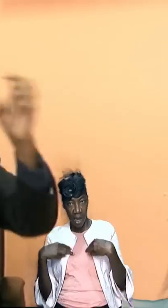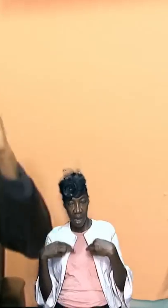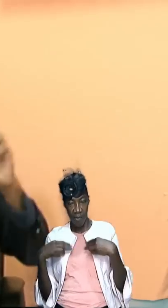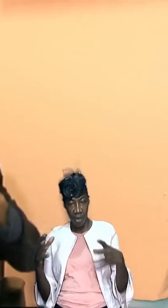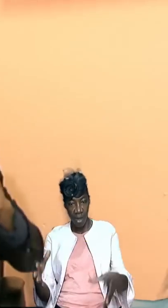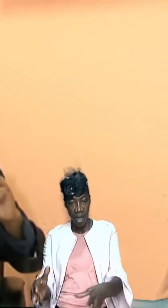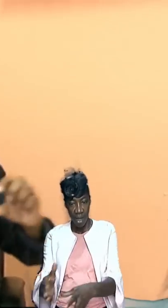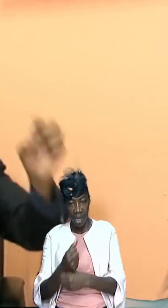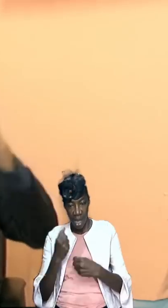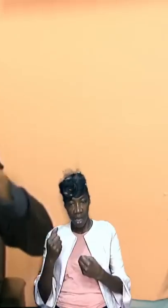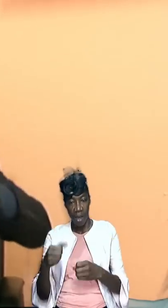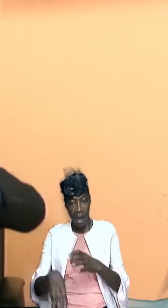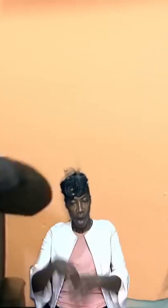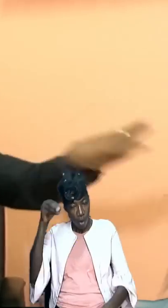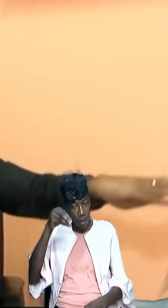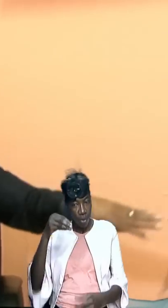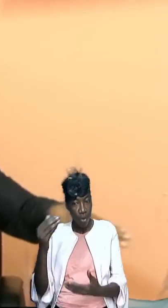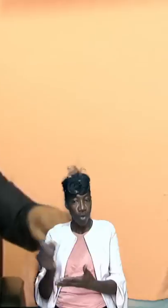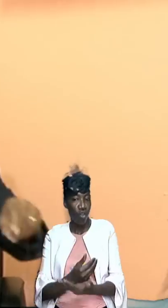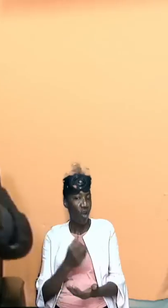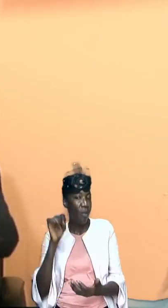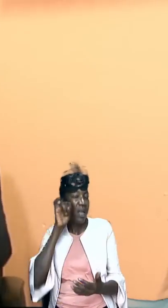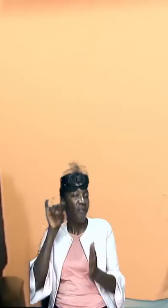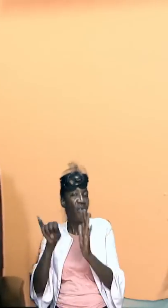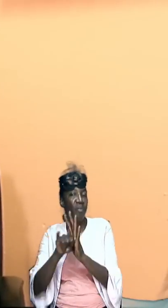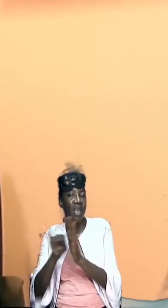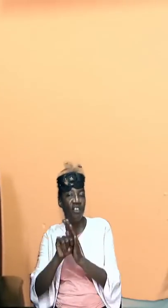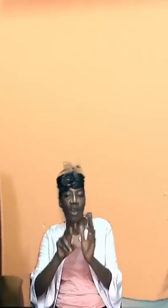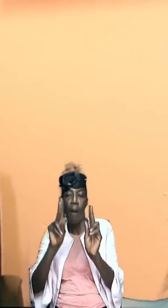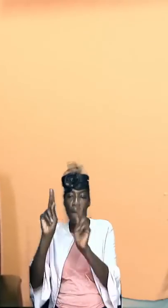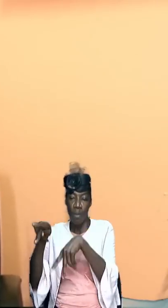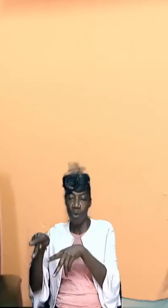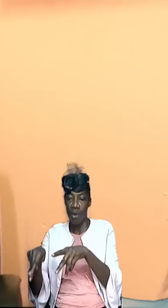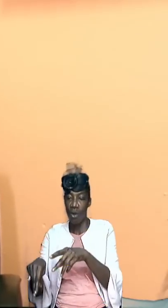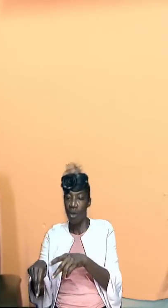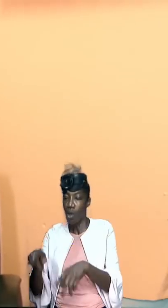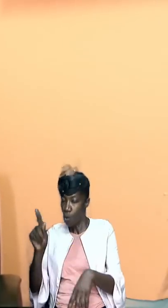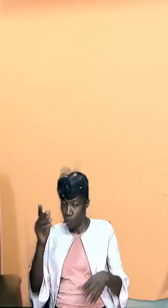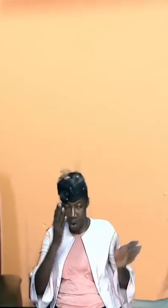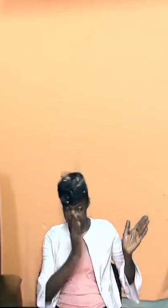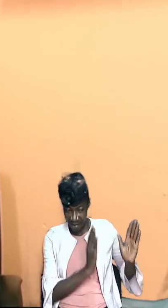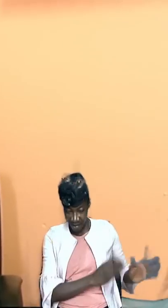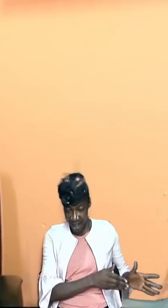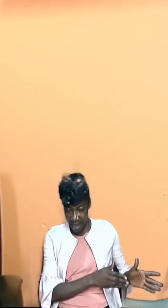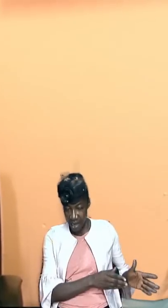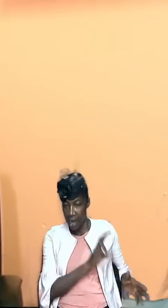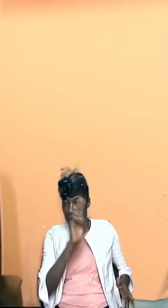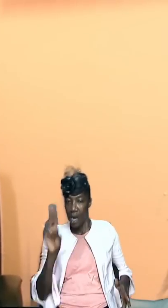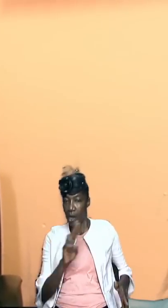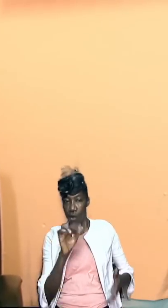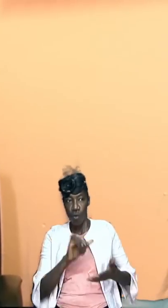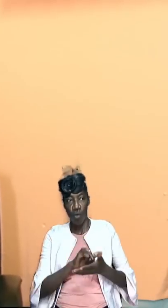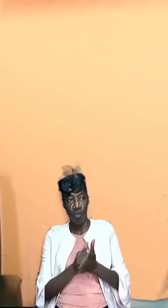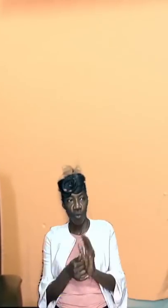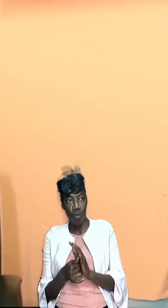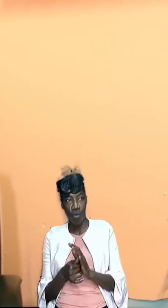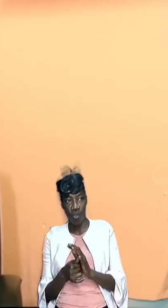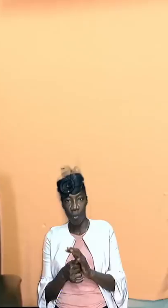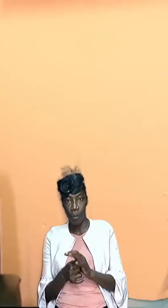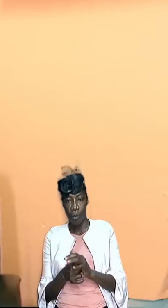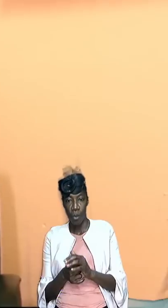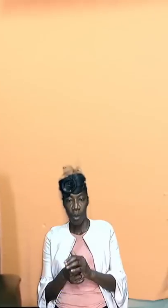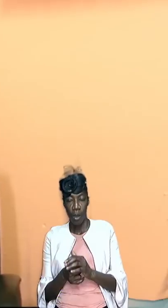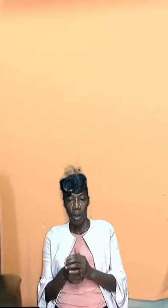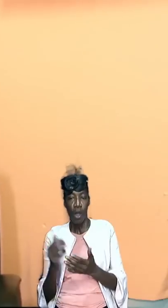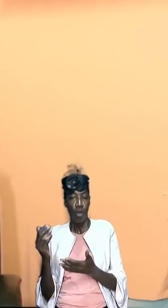some information out of the genes and put it one side and use those dogs. So you have some dogs that have no big A